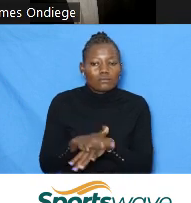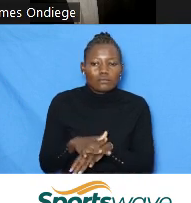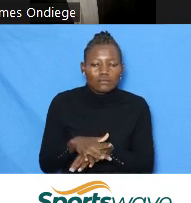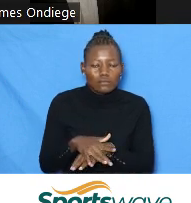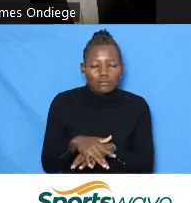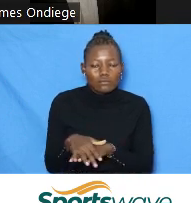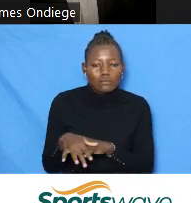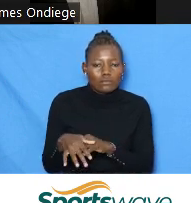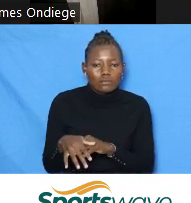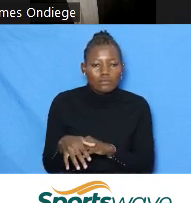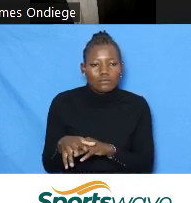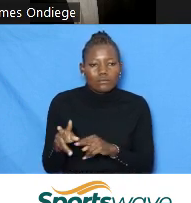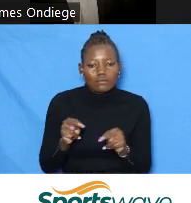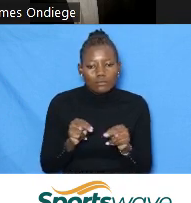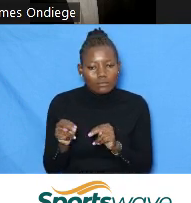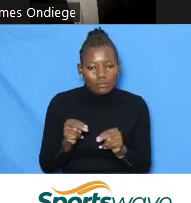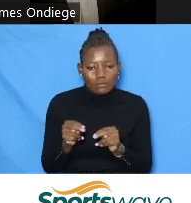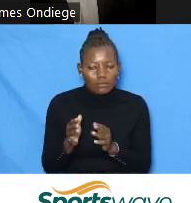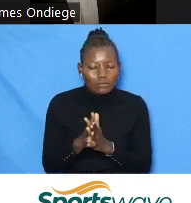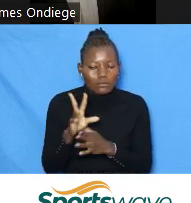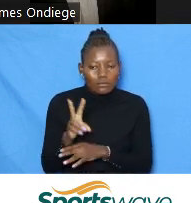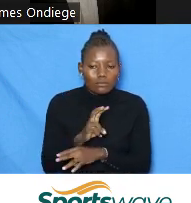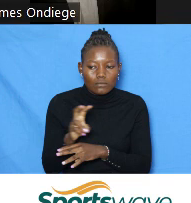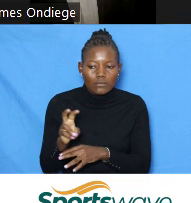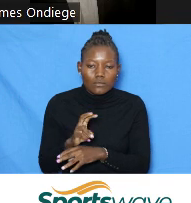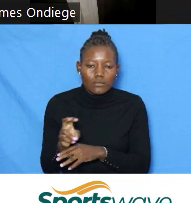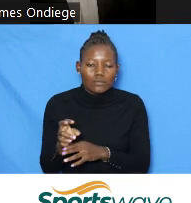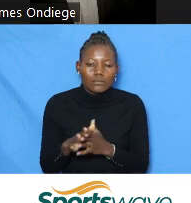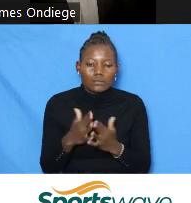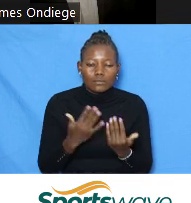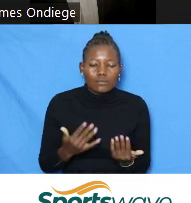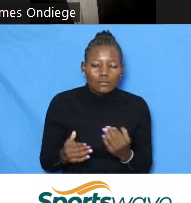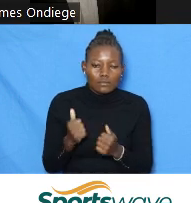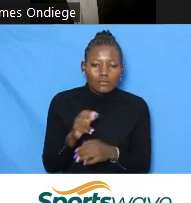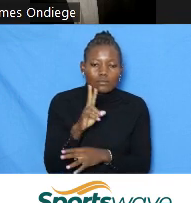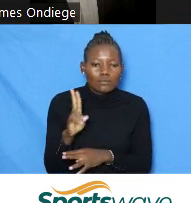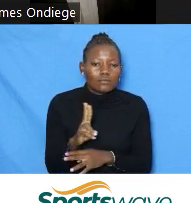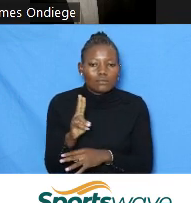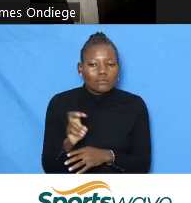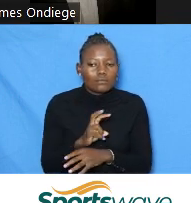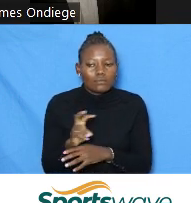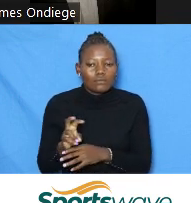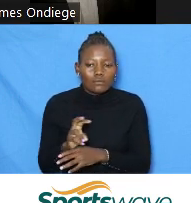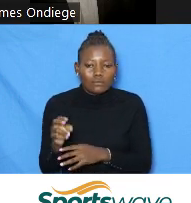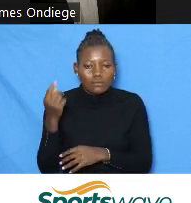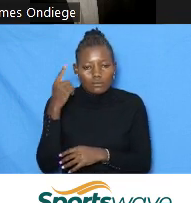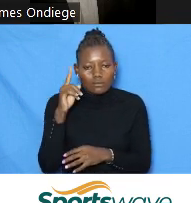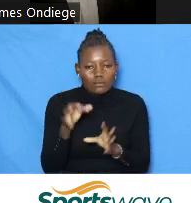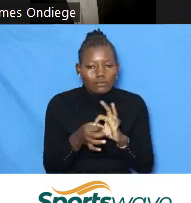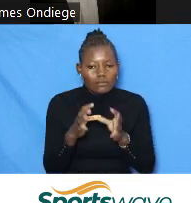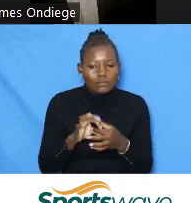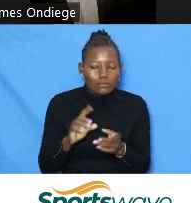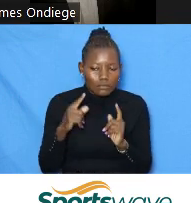of these. In terms of monitoring, there are examples of tools that are used to monitor. For the Olympics